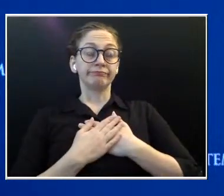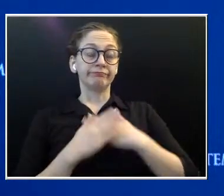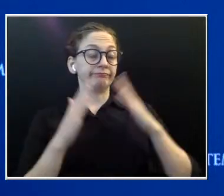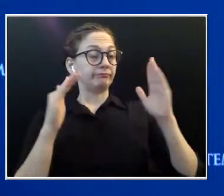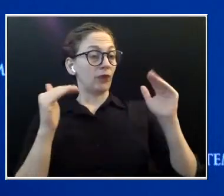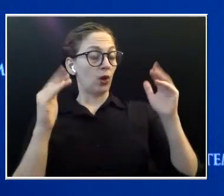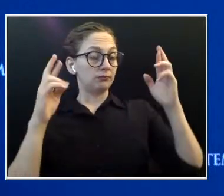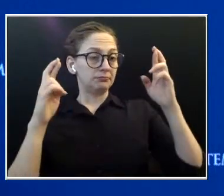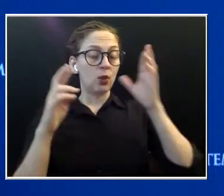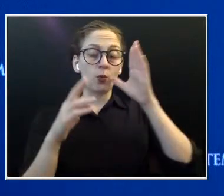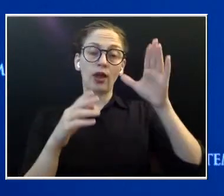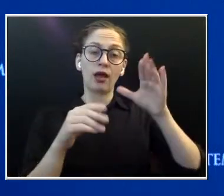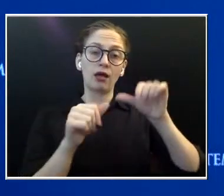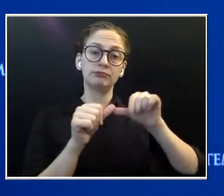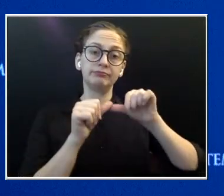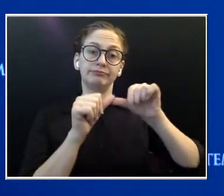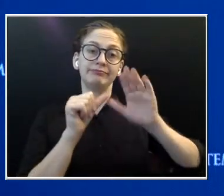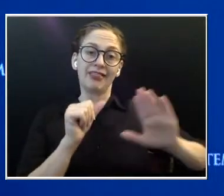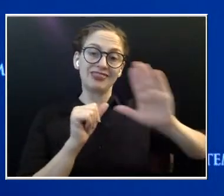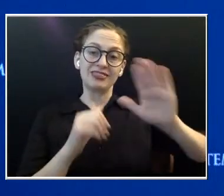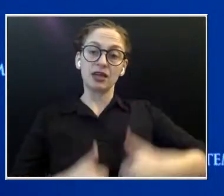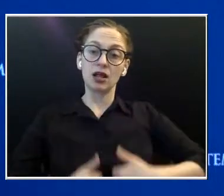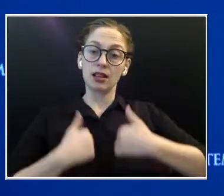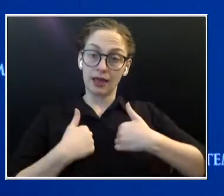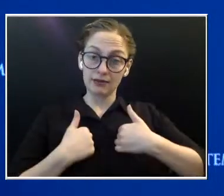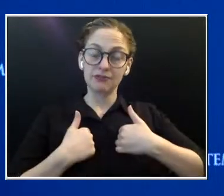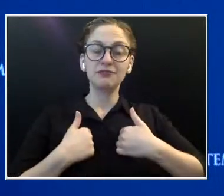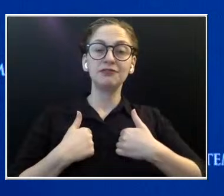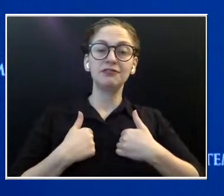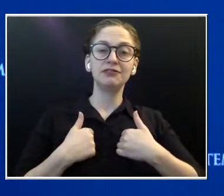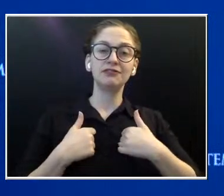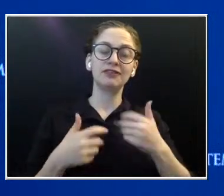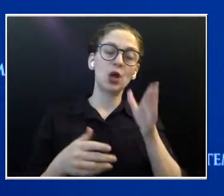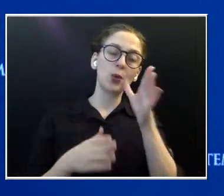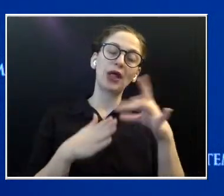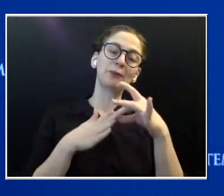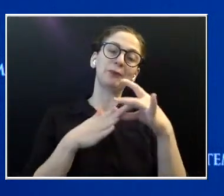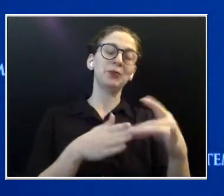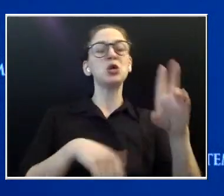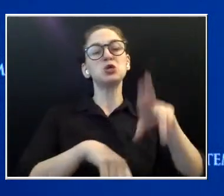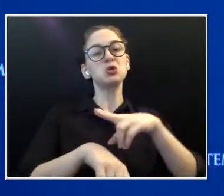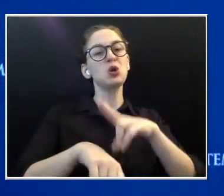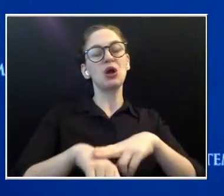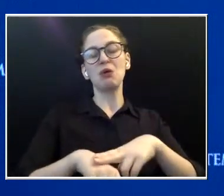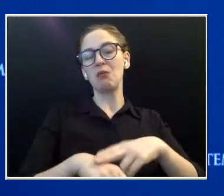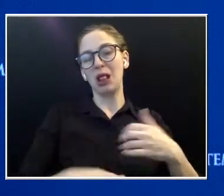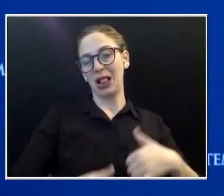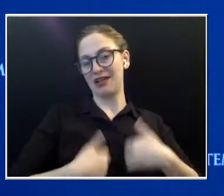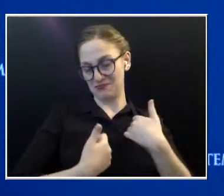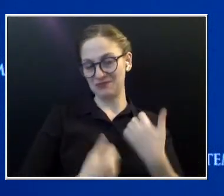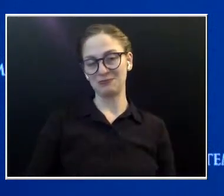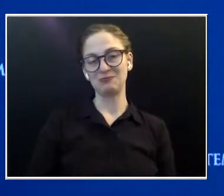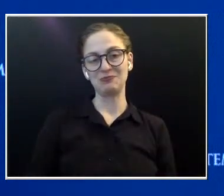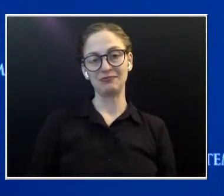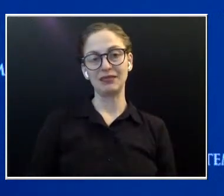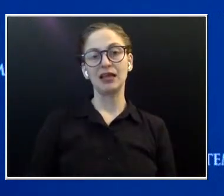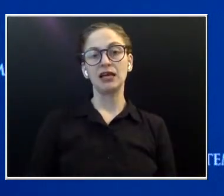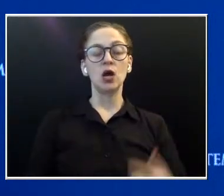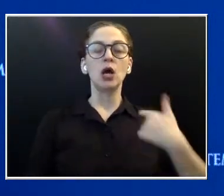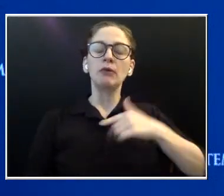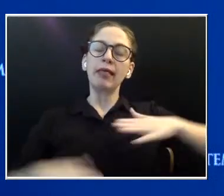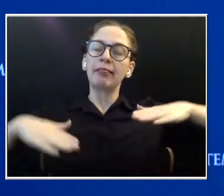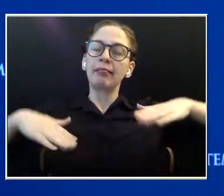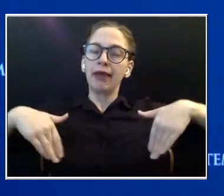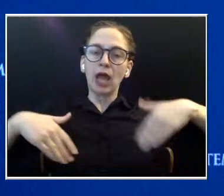normal life expectancy for such affected patients. We don't know that yet. We don't have long enough follow-up. It is a